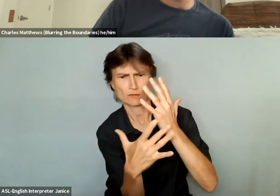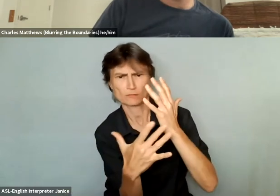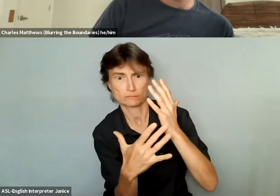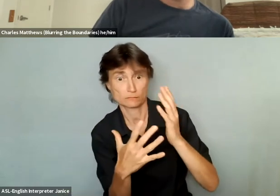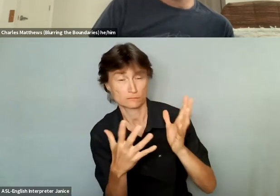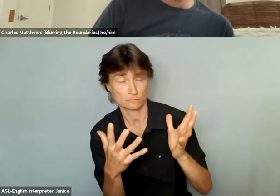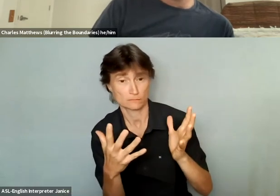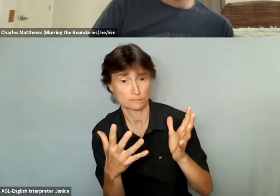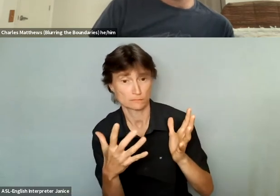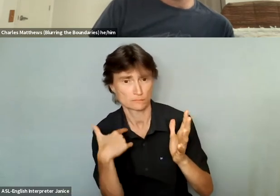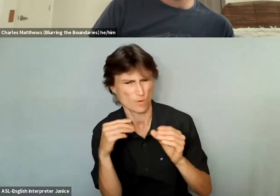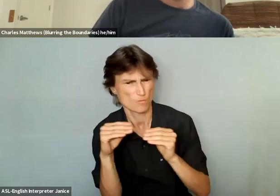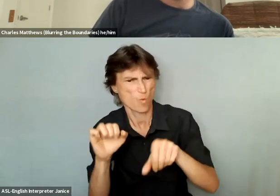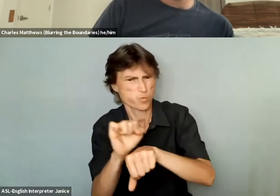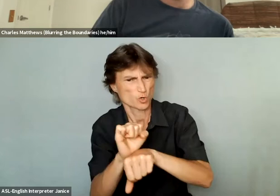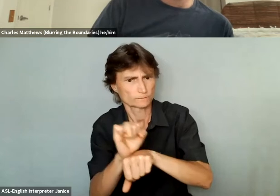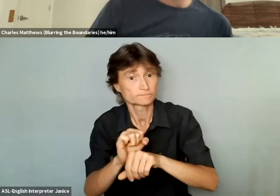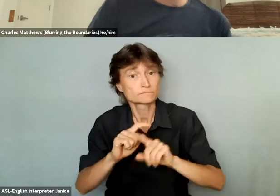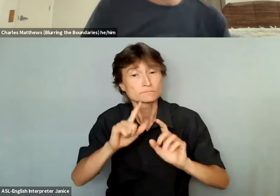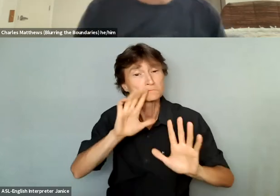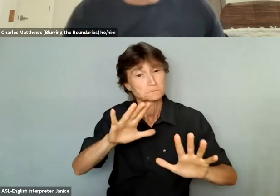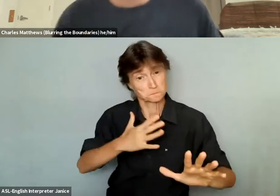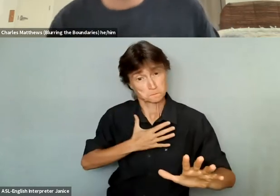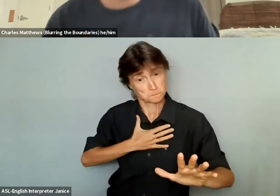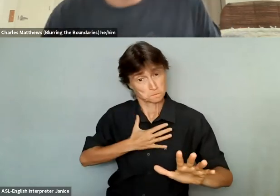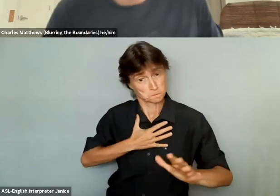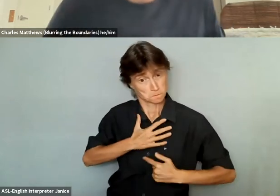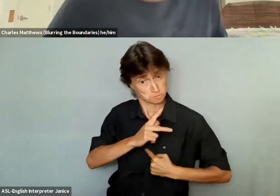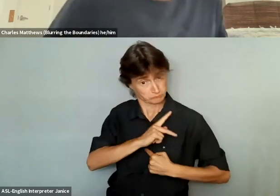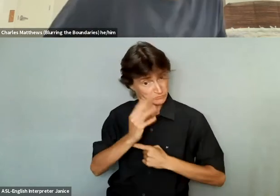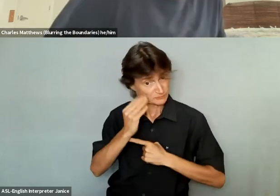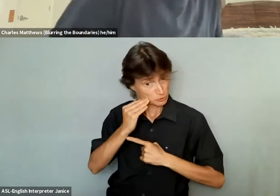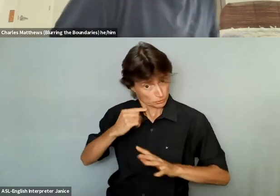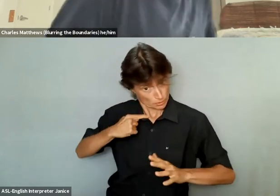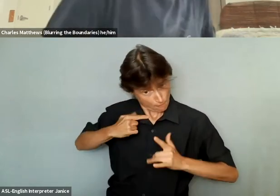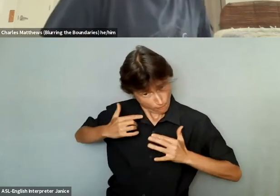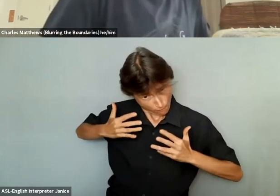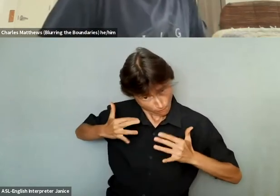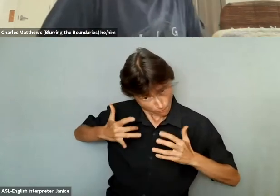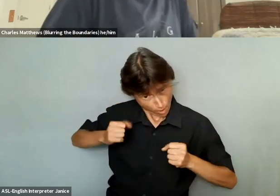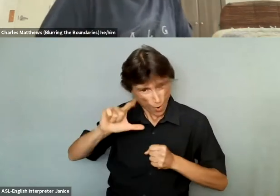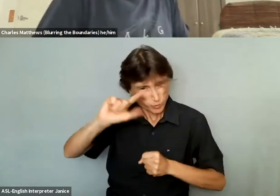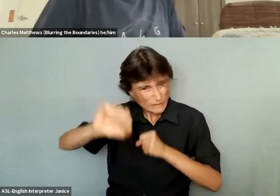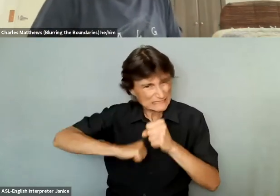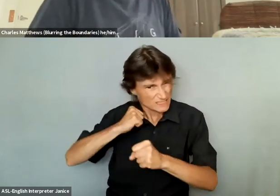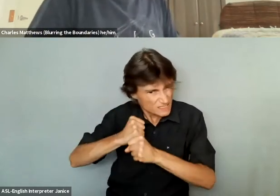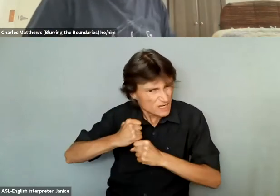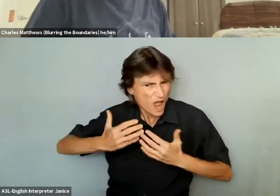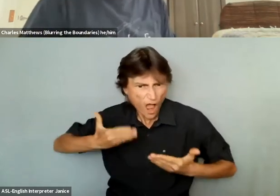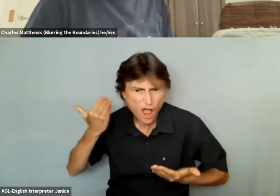So my music journey over the last 20 years has been quite